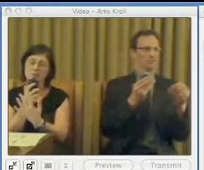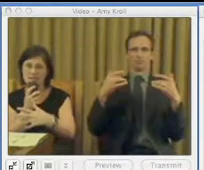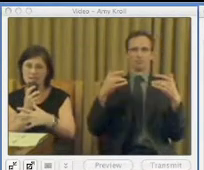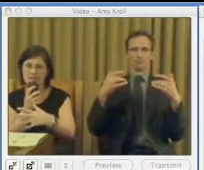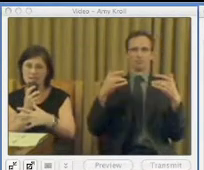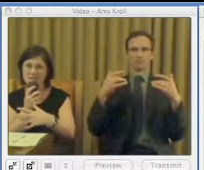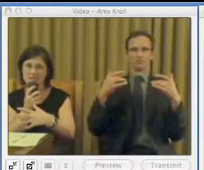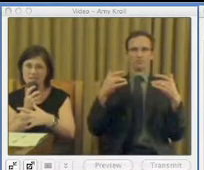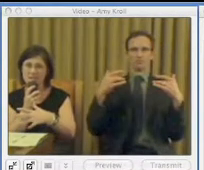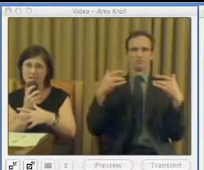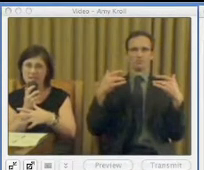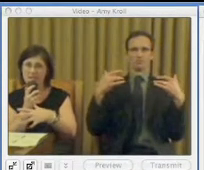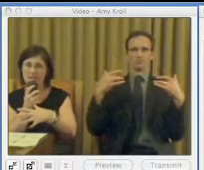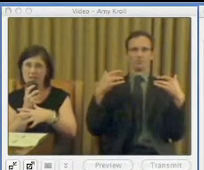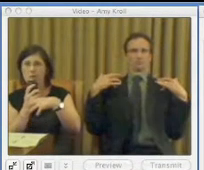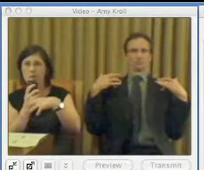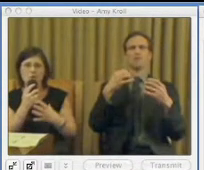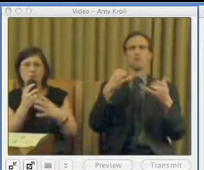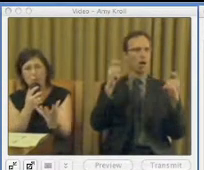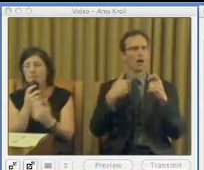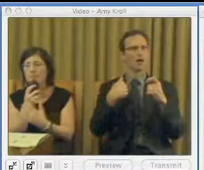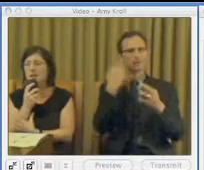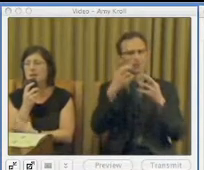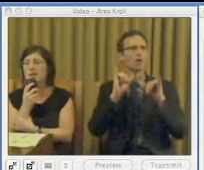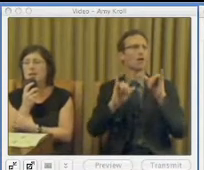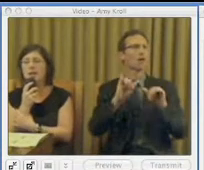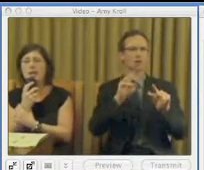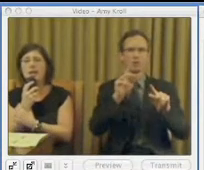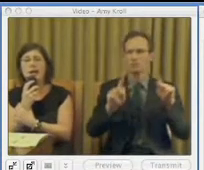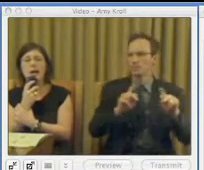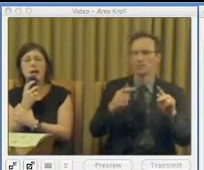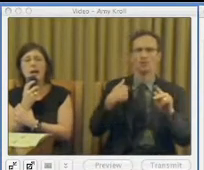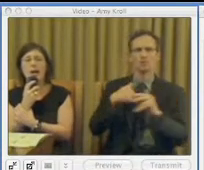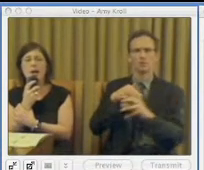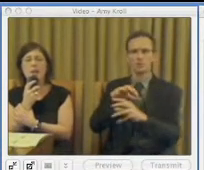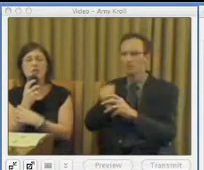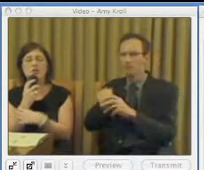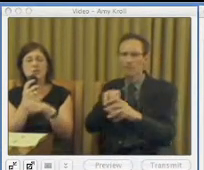approach, recognizing that we were working with languages and cultures and people.